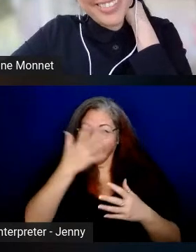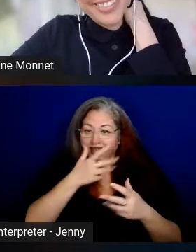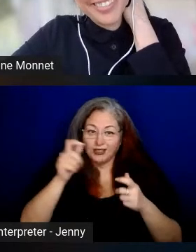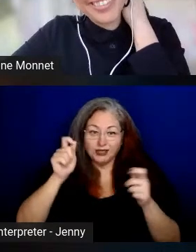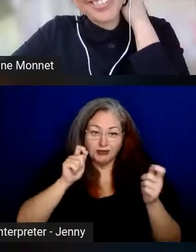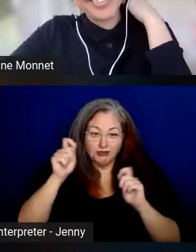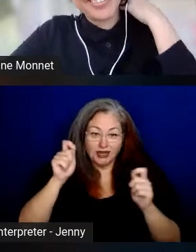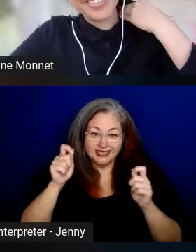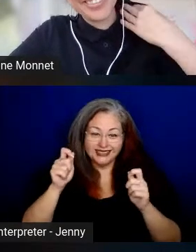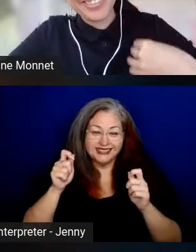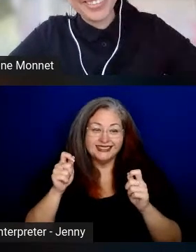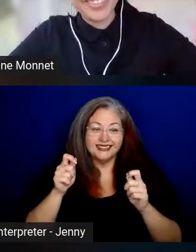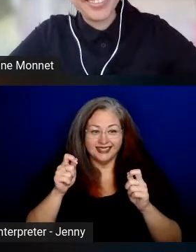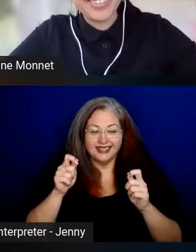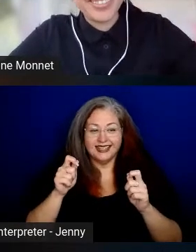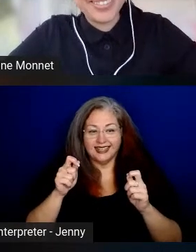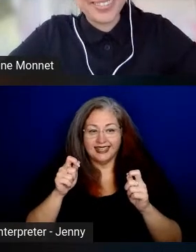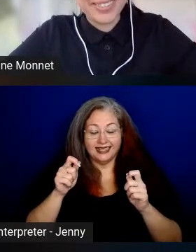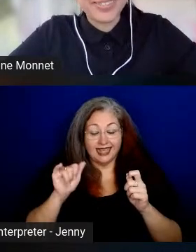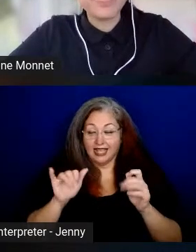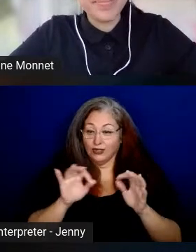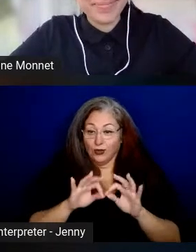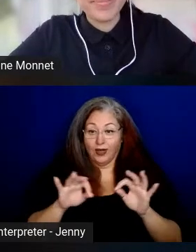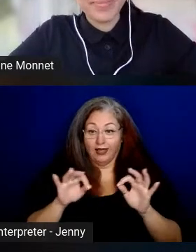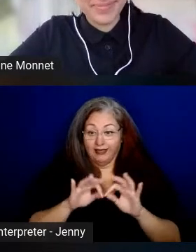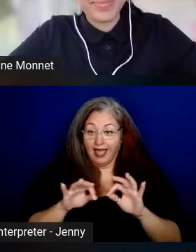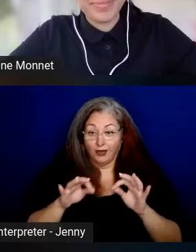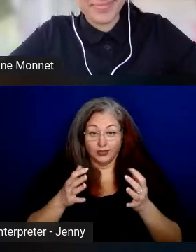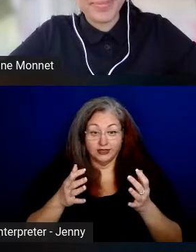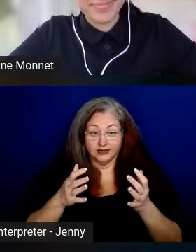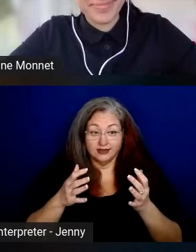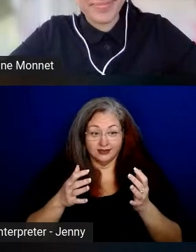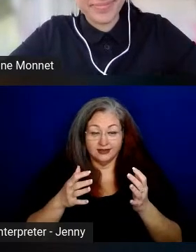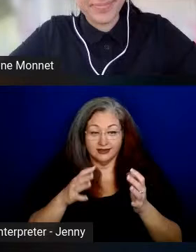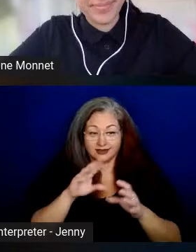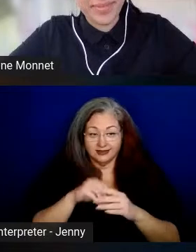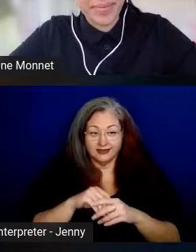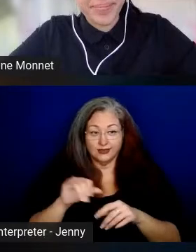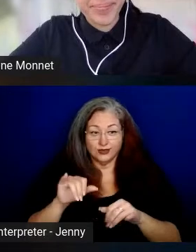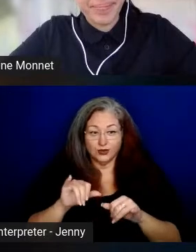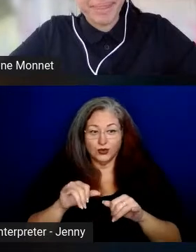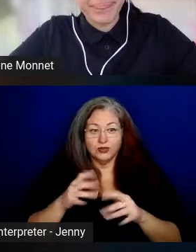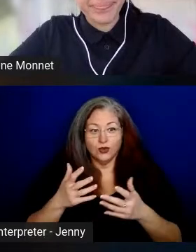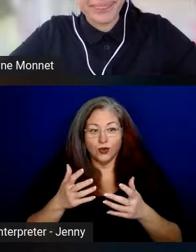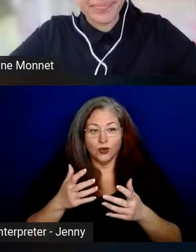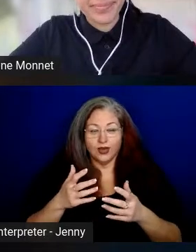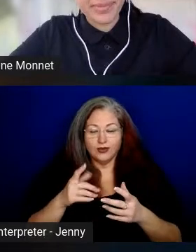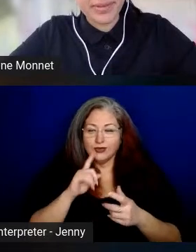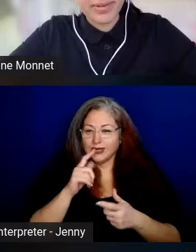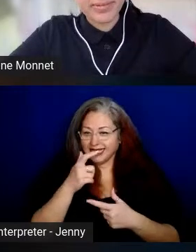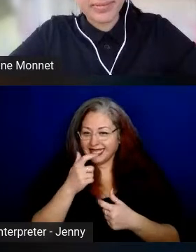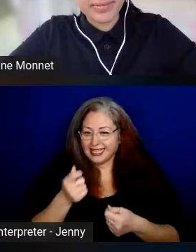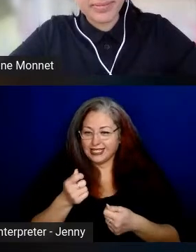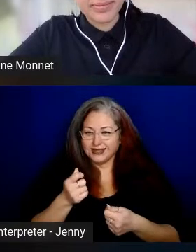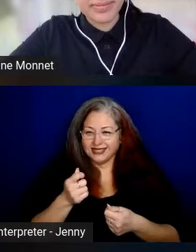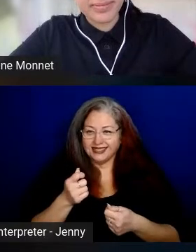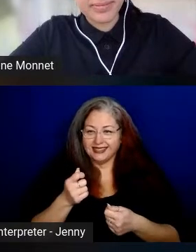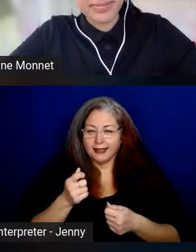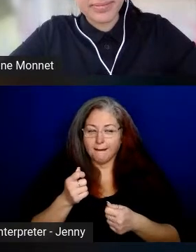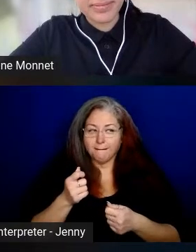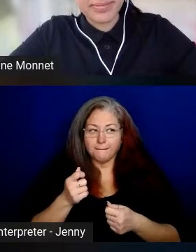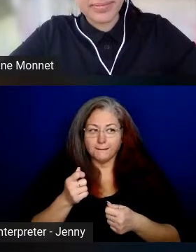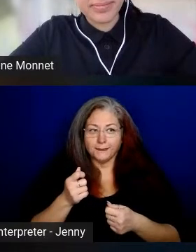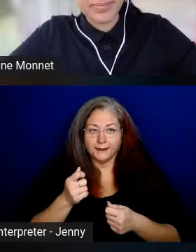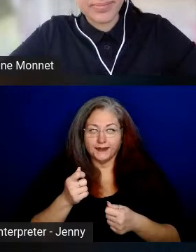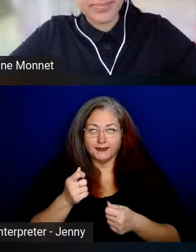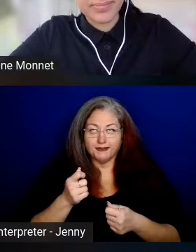expression. It is a language, right, as well. And so the interesting, it